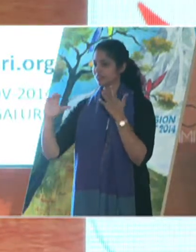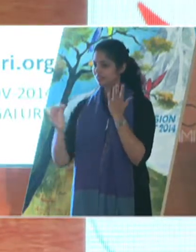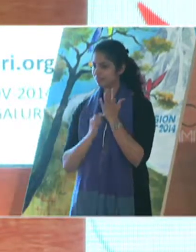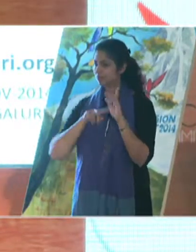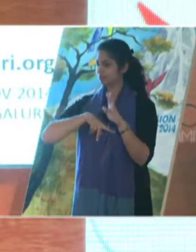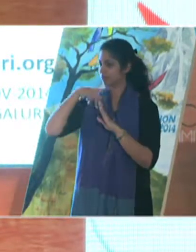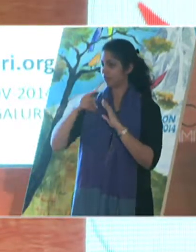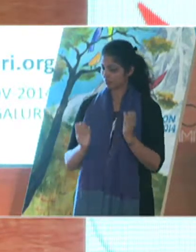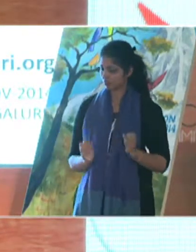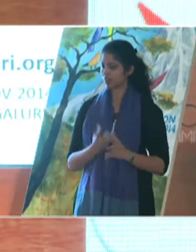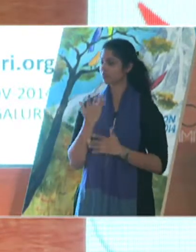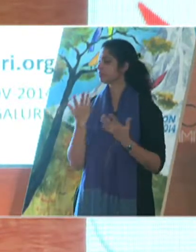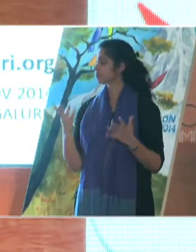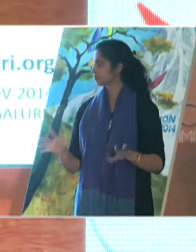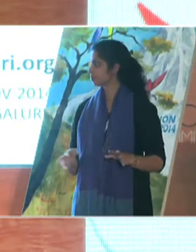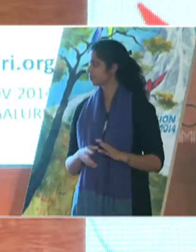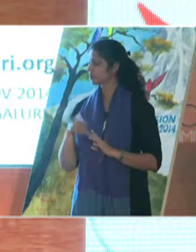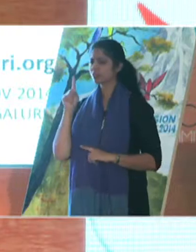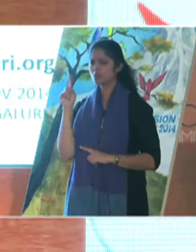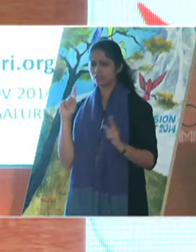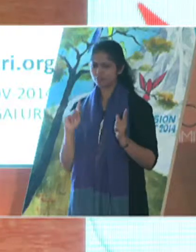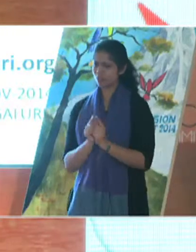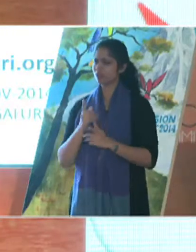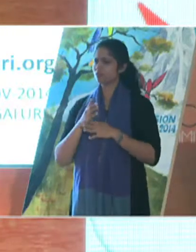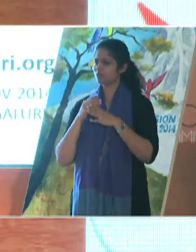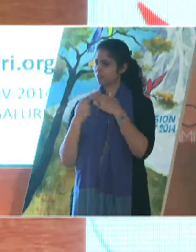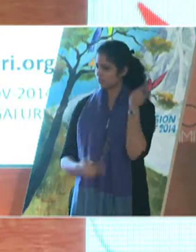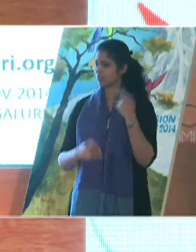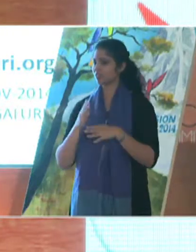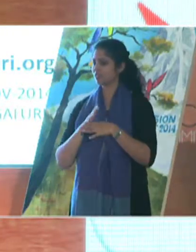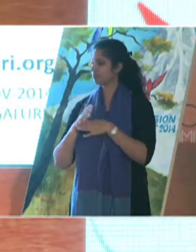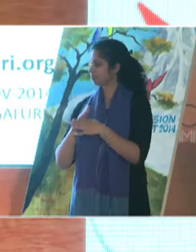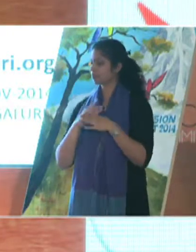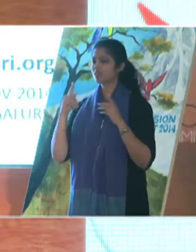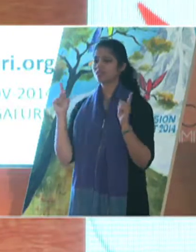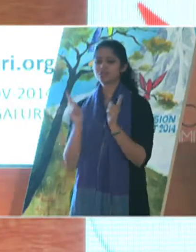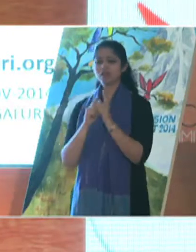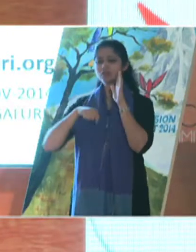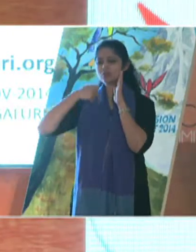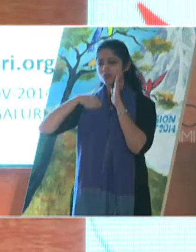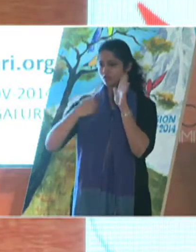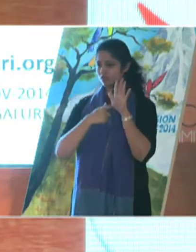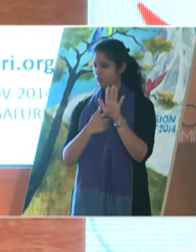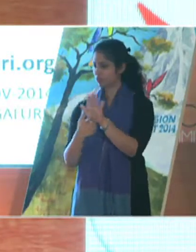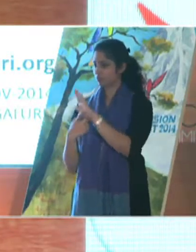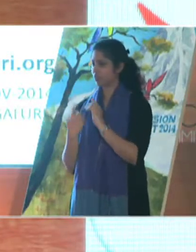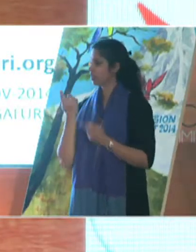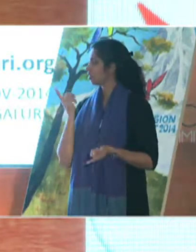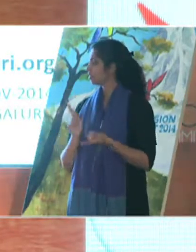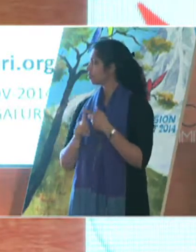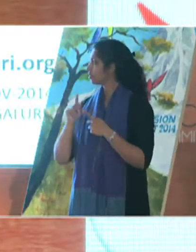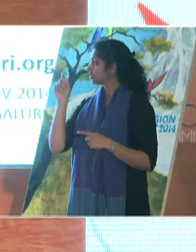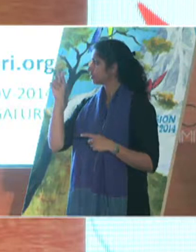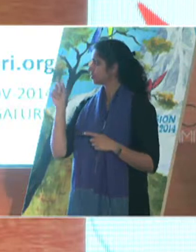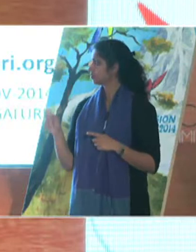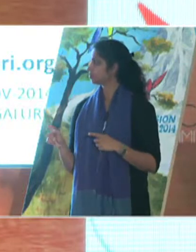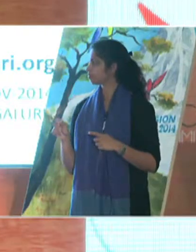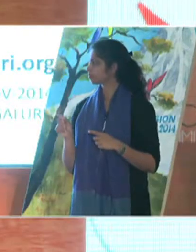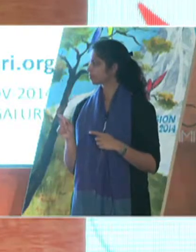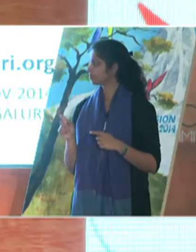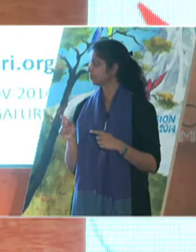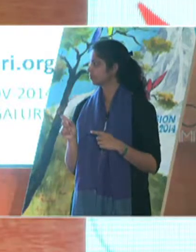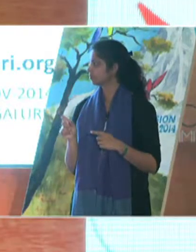these toxics that we are producing every day and put out in the environment. So we, in the last 5 years, in